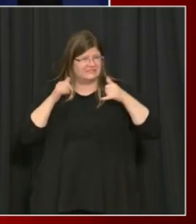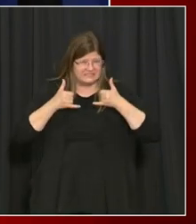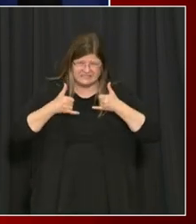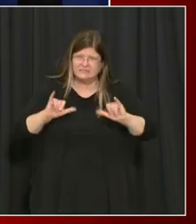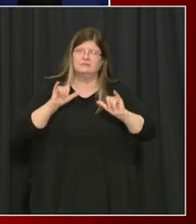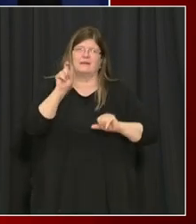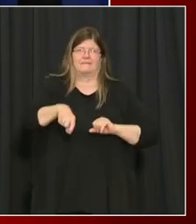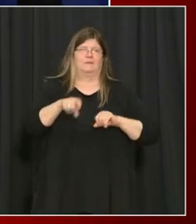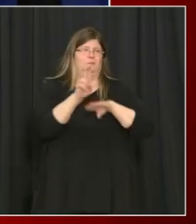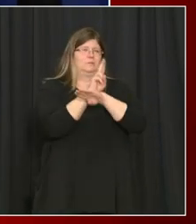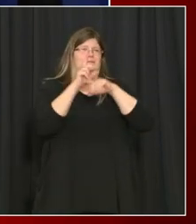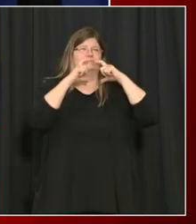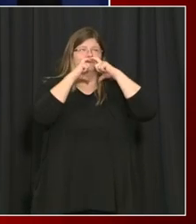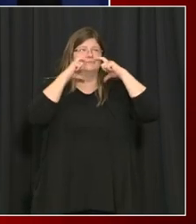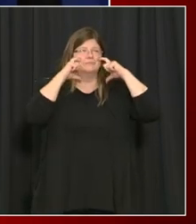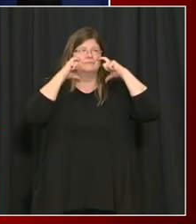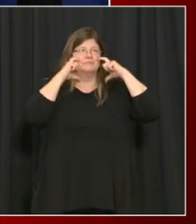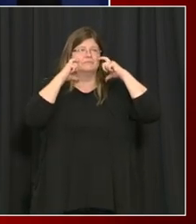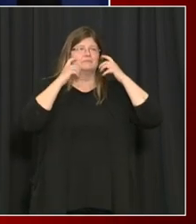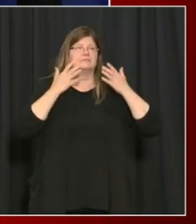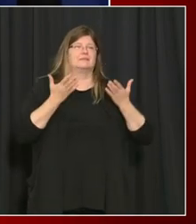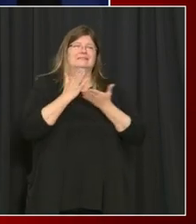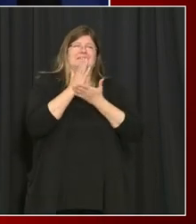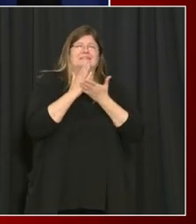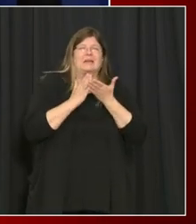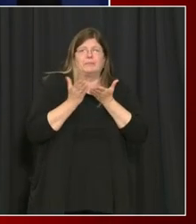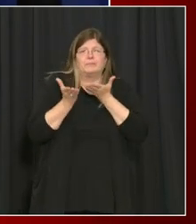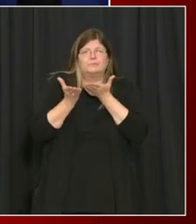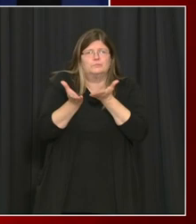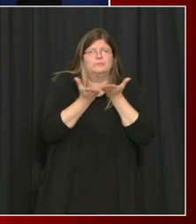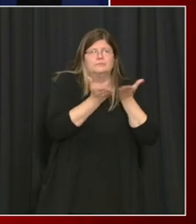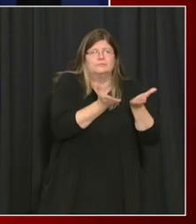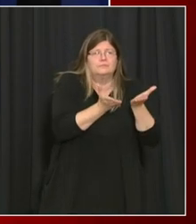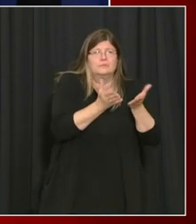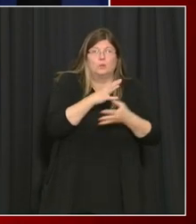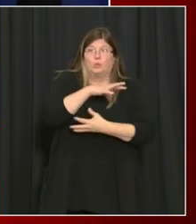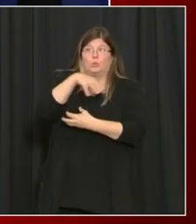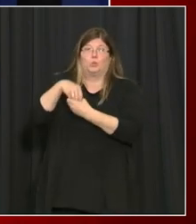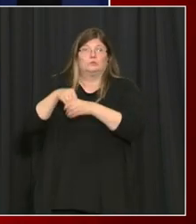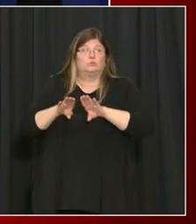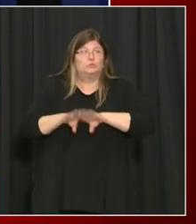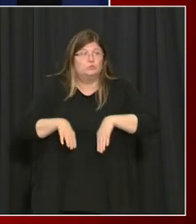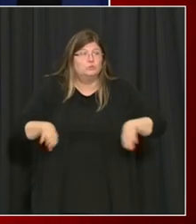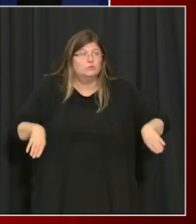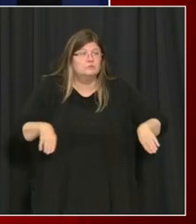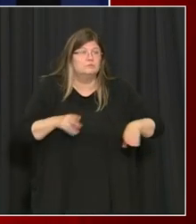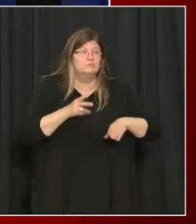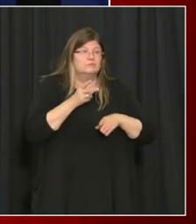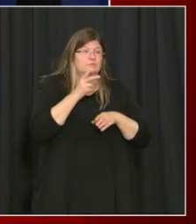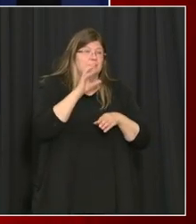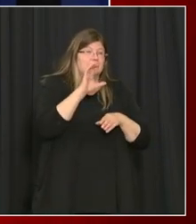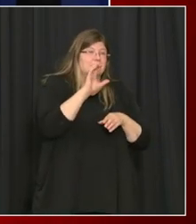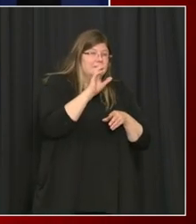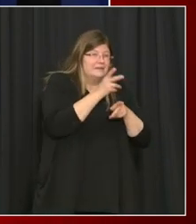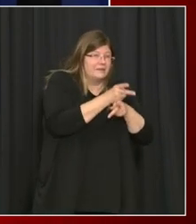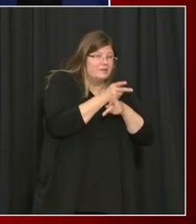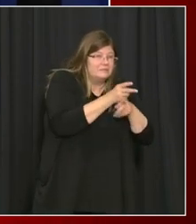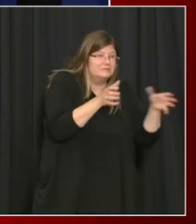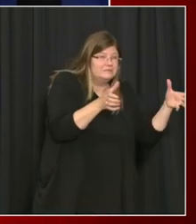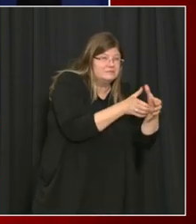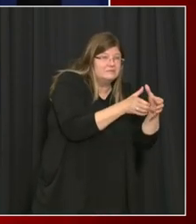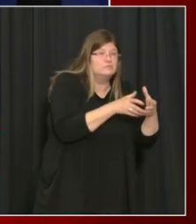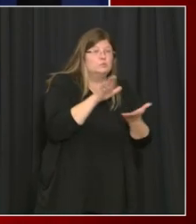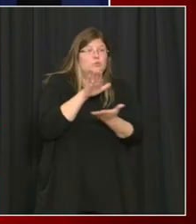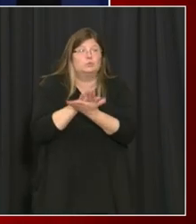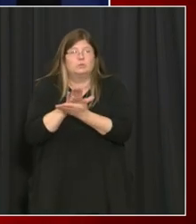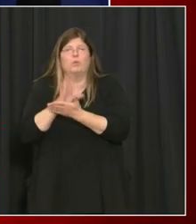some recommendations within the child care and school settings to give further guidance around the use of face